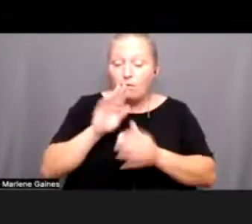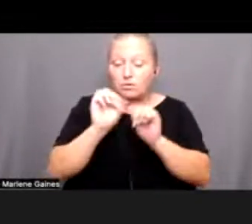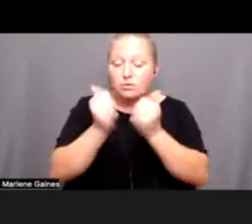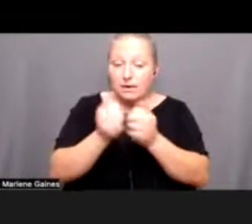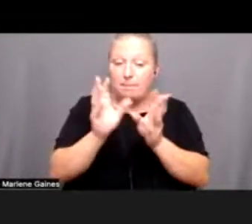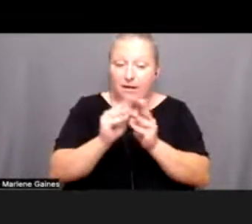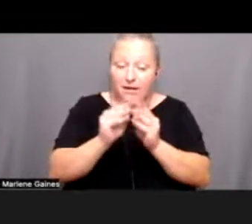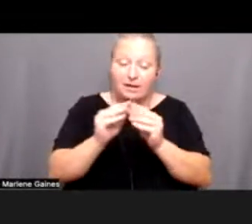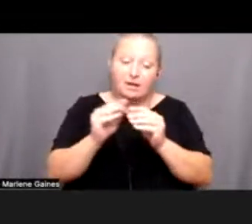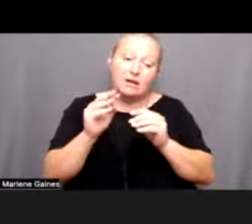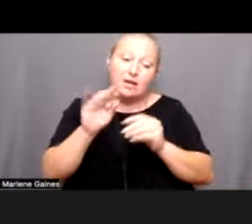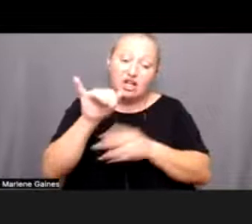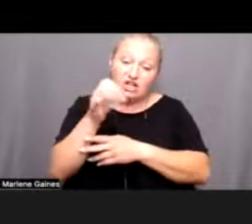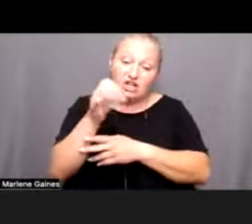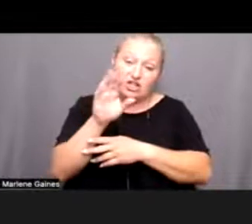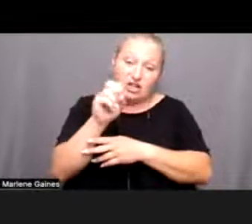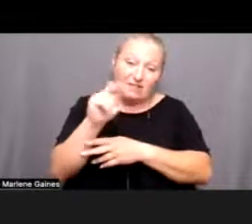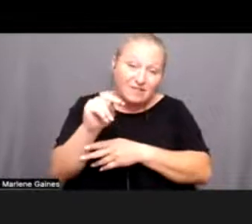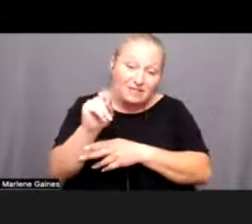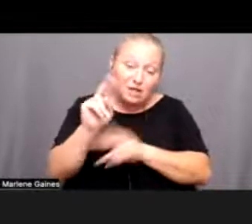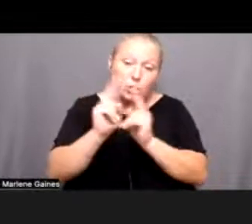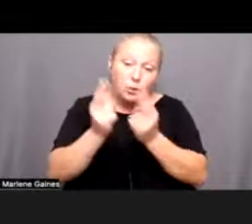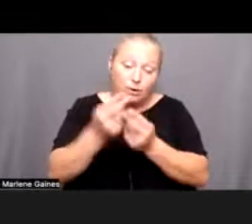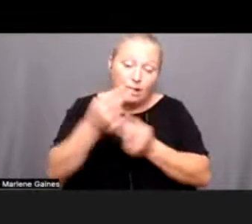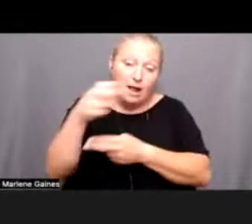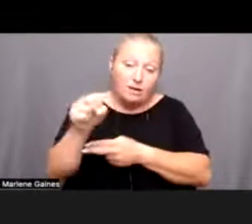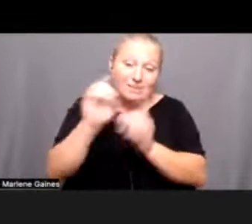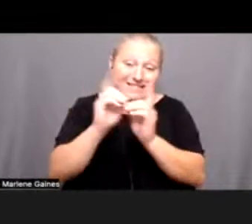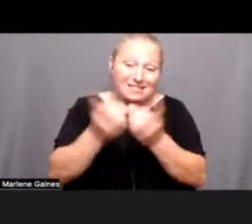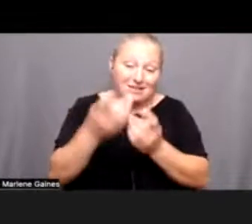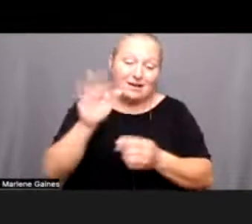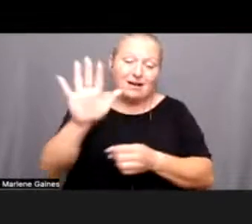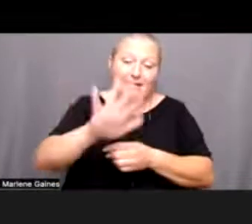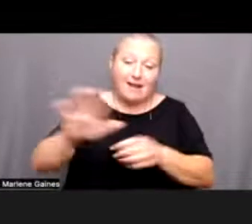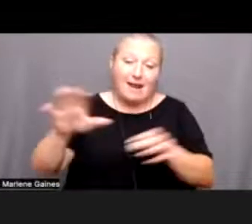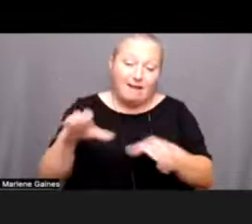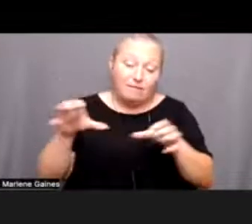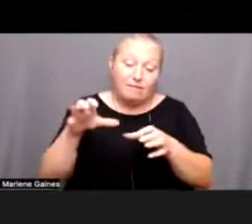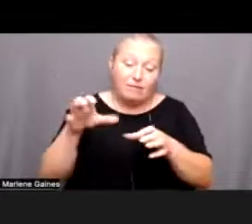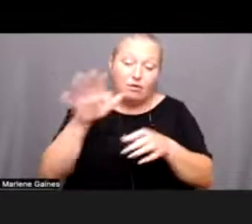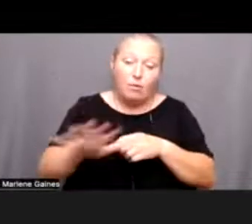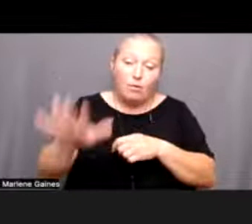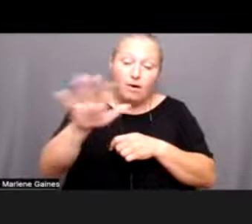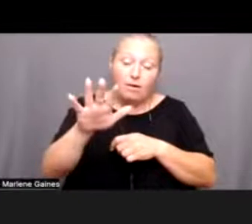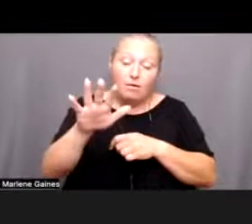was Jefferson Union High School District and their efforts around